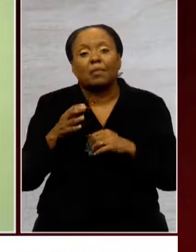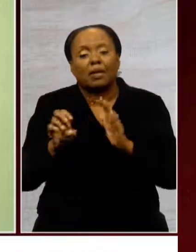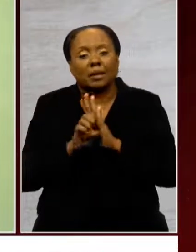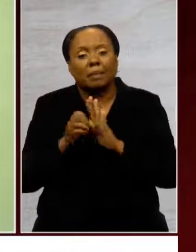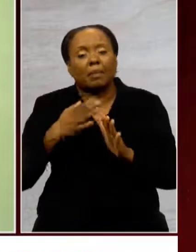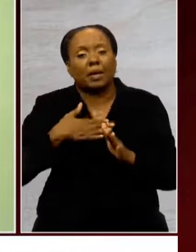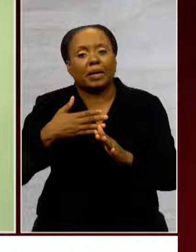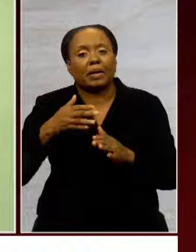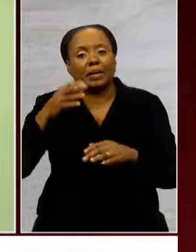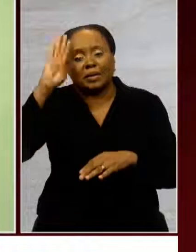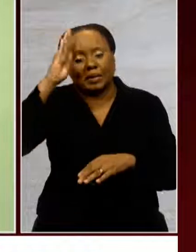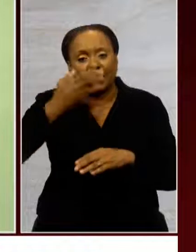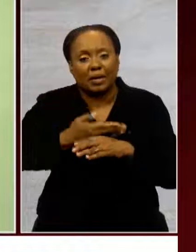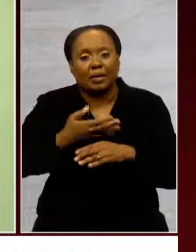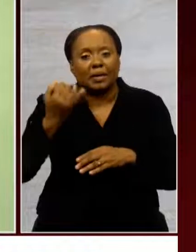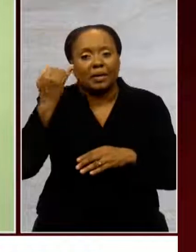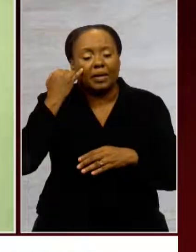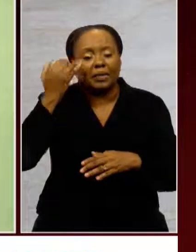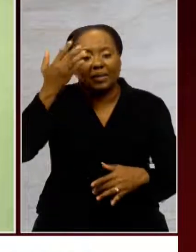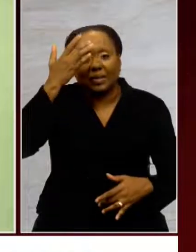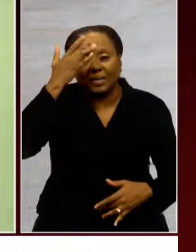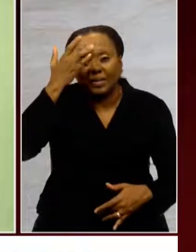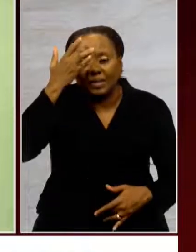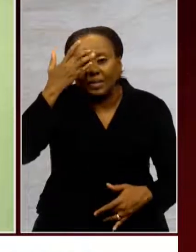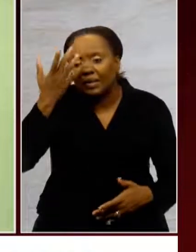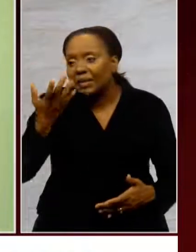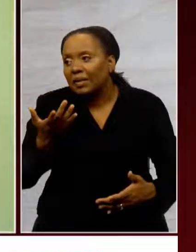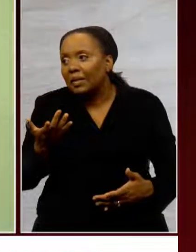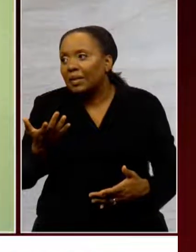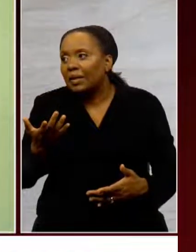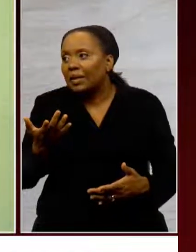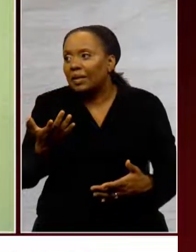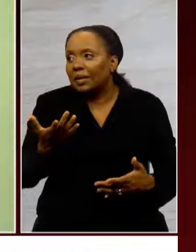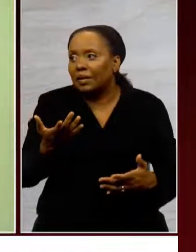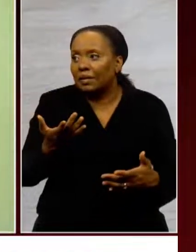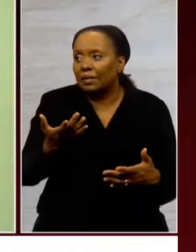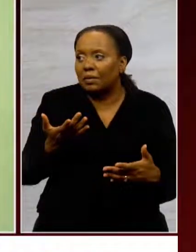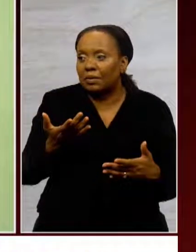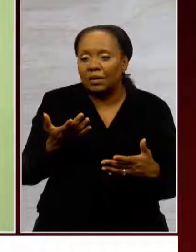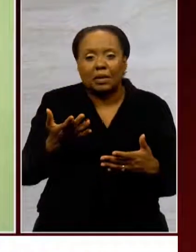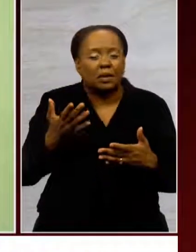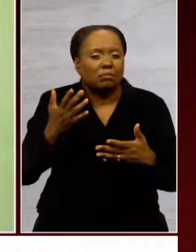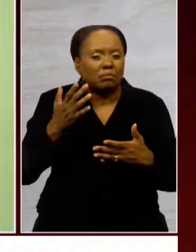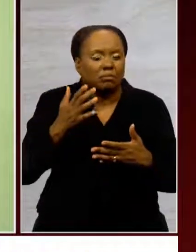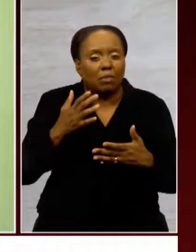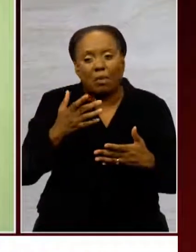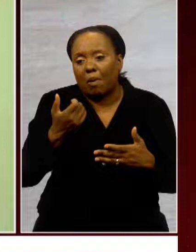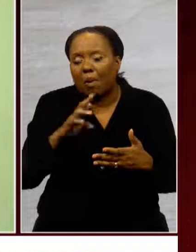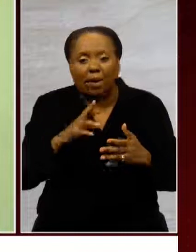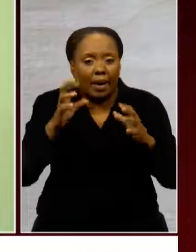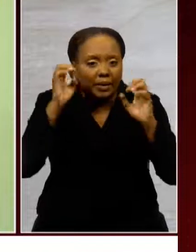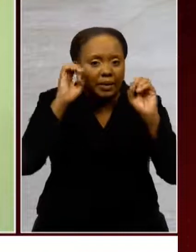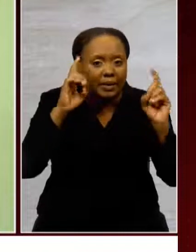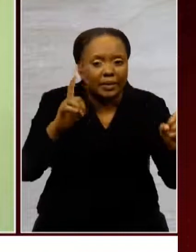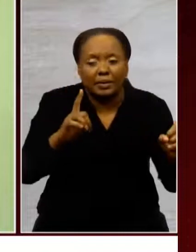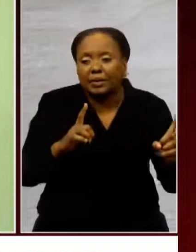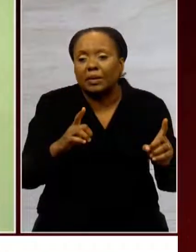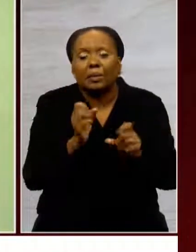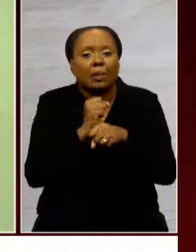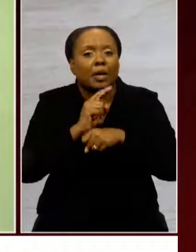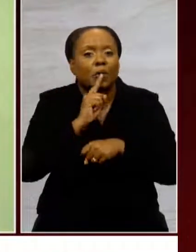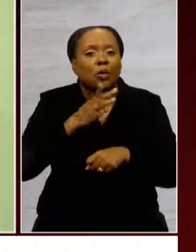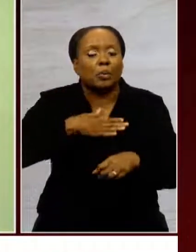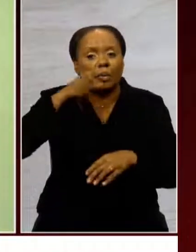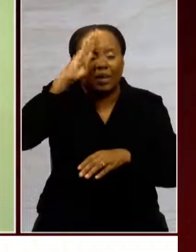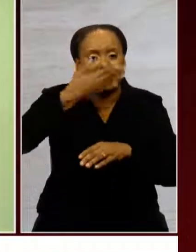how if he can't start on his own, how I would have to be. Some of the challenges would have been education, get him into the correct school. At